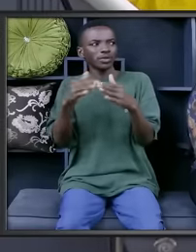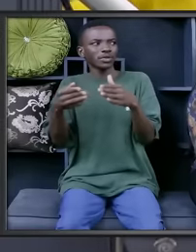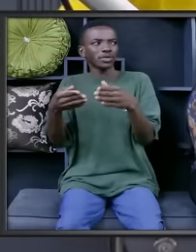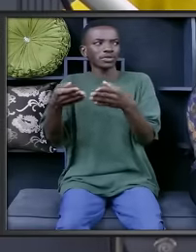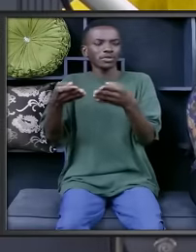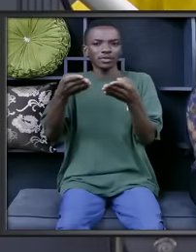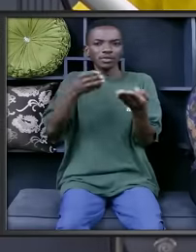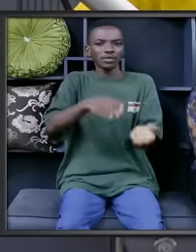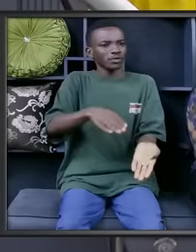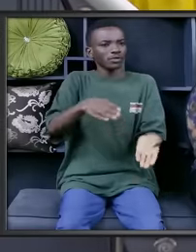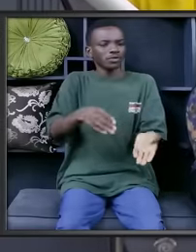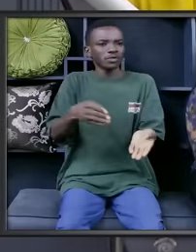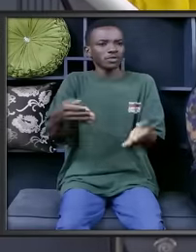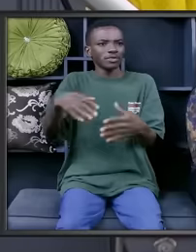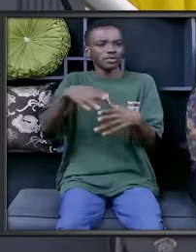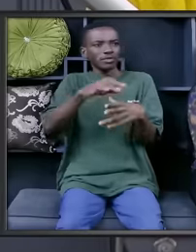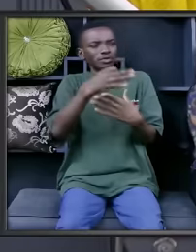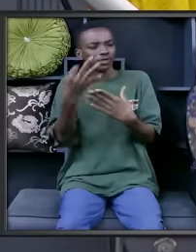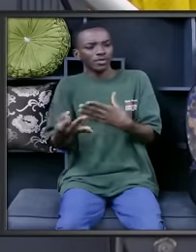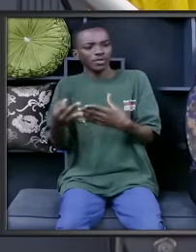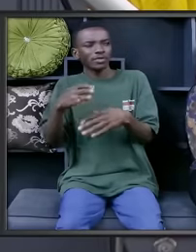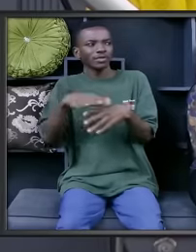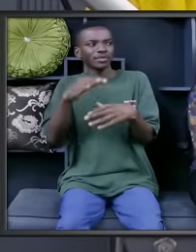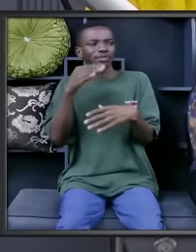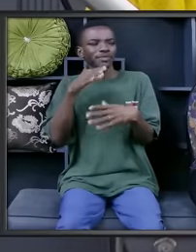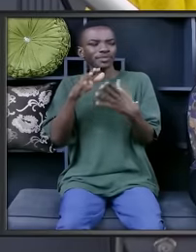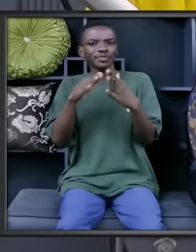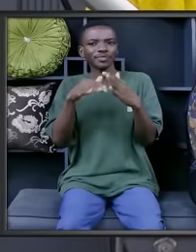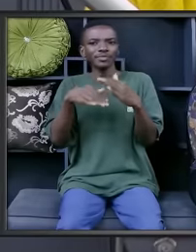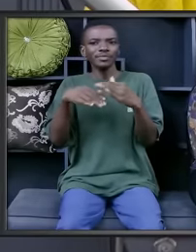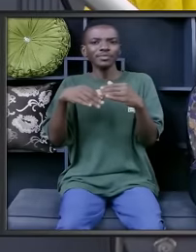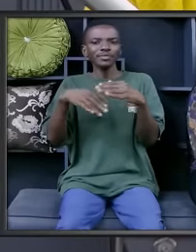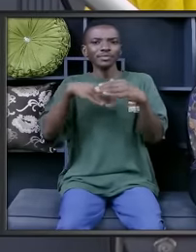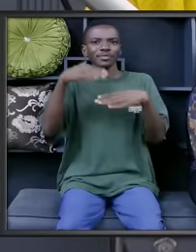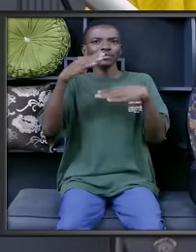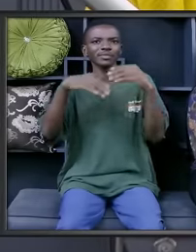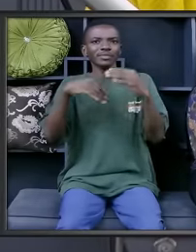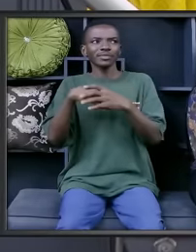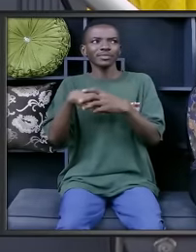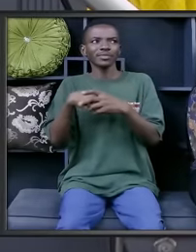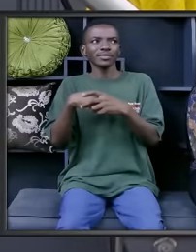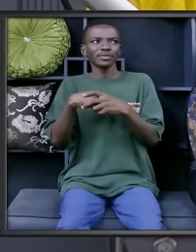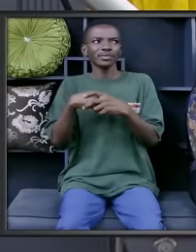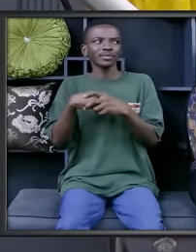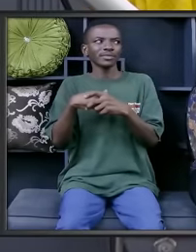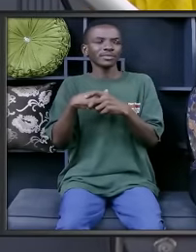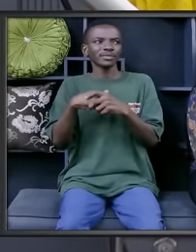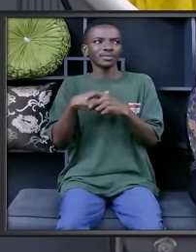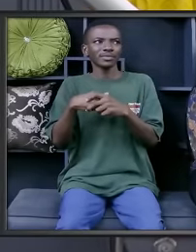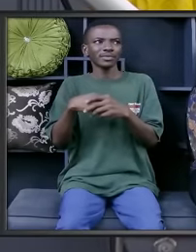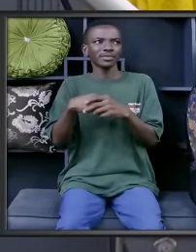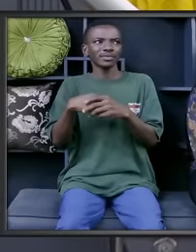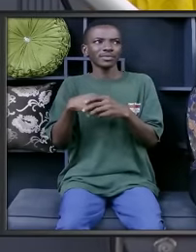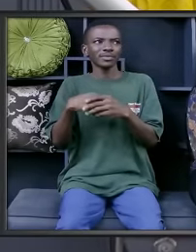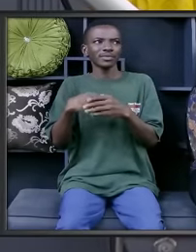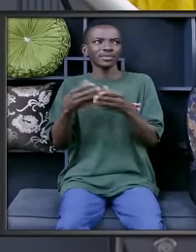own biological mother. Biological mother. Mm. Now you go build house for the woman. I make what the woman know they carry me joke. She's still there alive. She